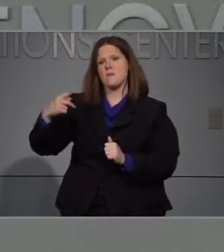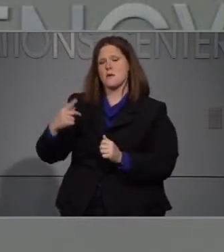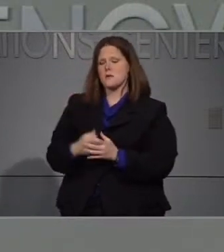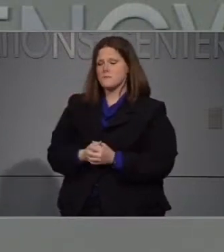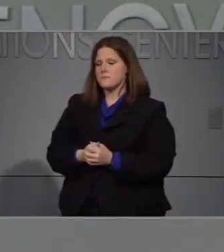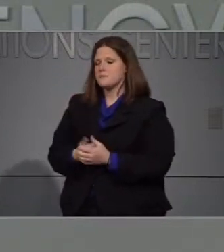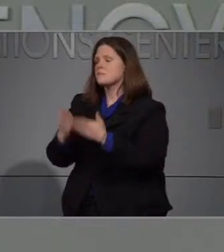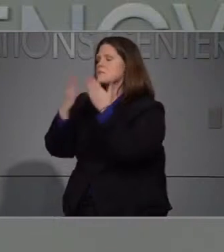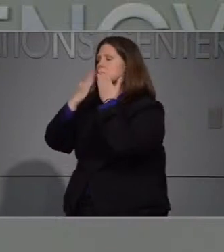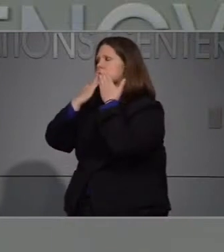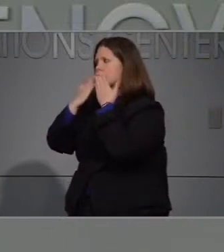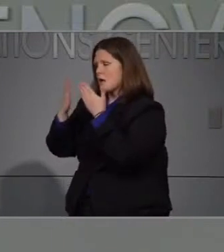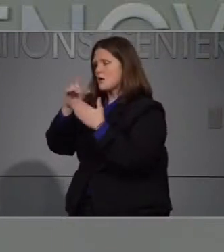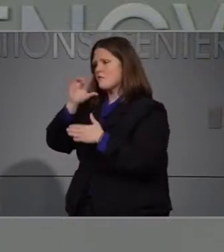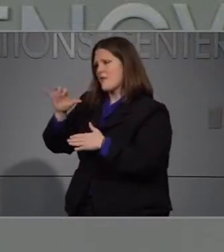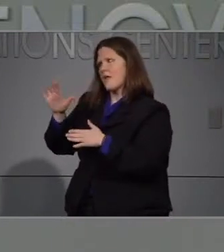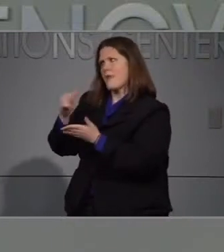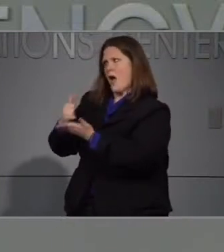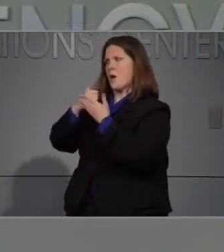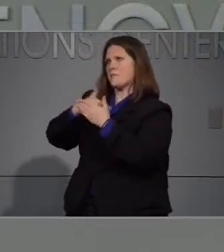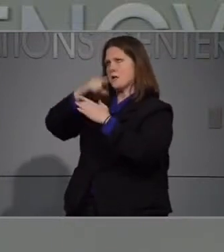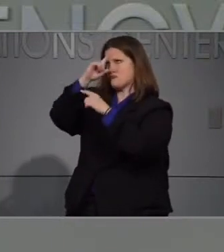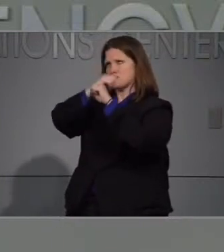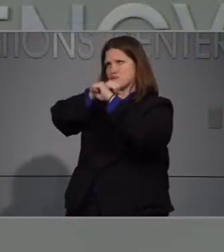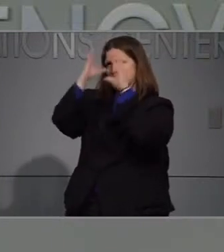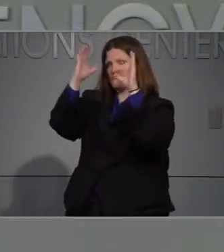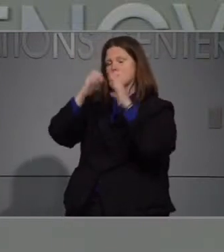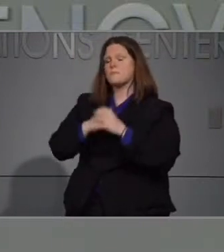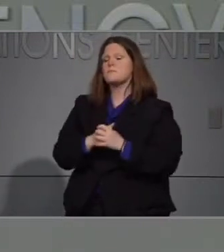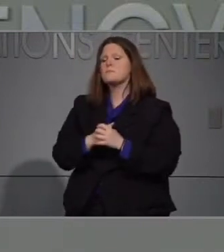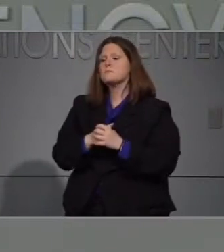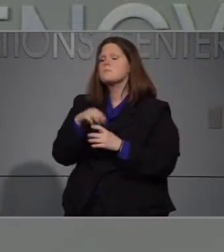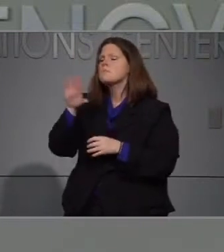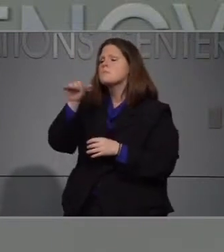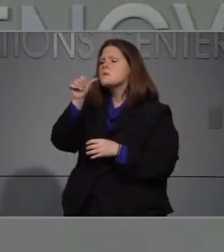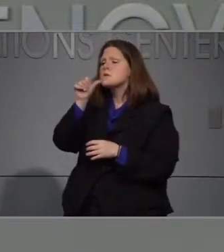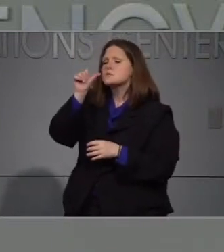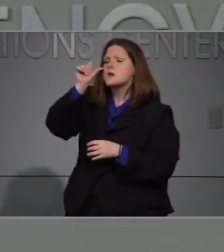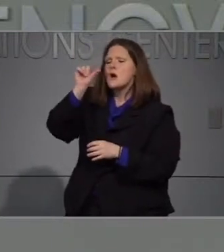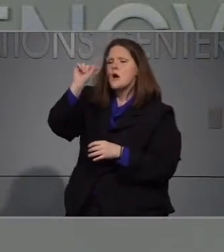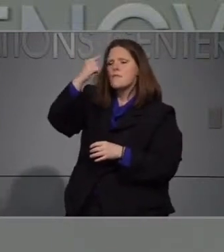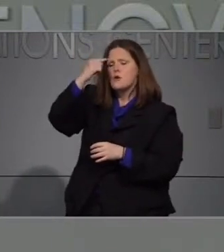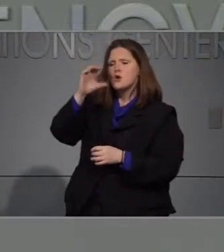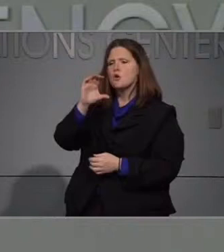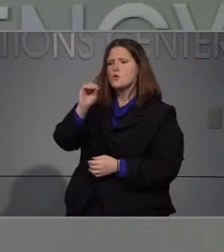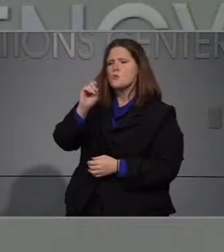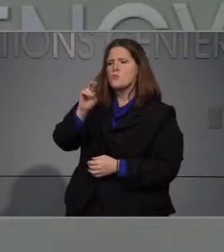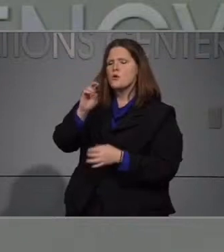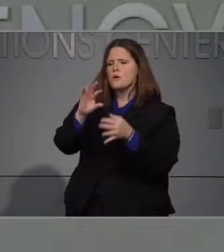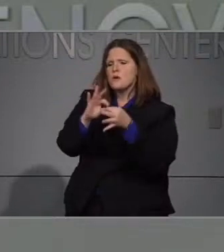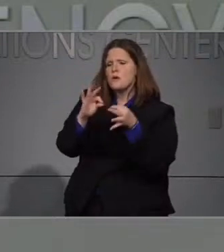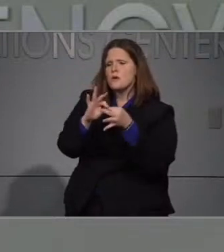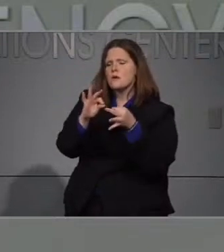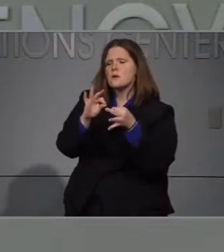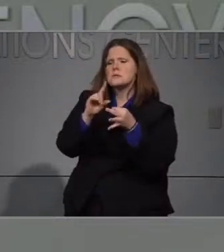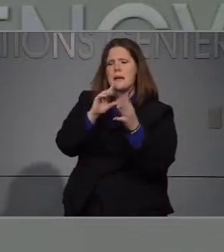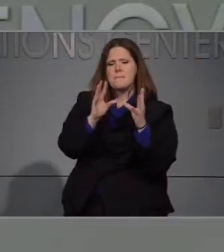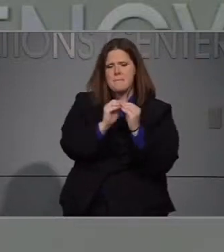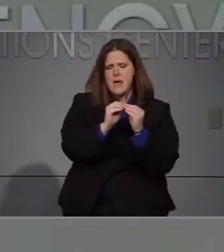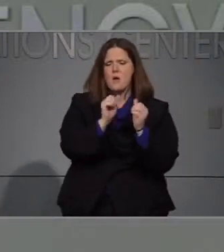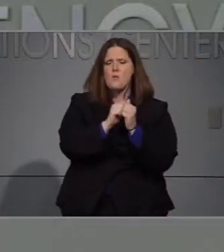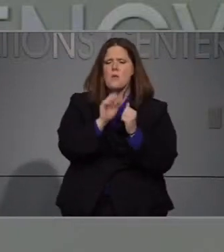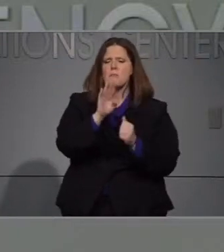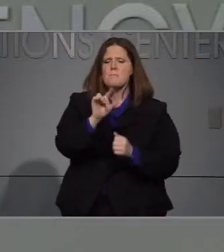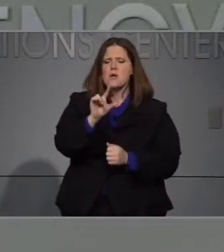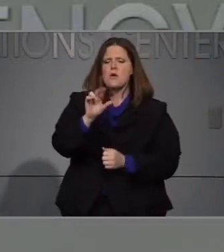Thank you for that. That was very helpful. Governor Cooper said yesterday that you recently met with Bill Roper of the UNC system to discuss